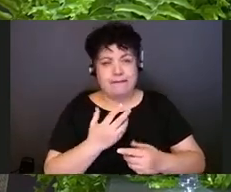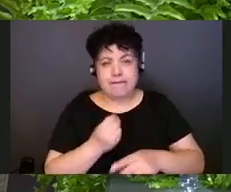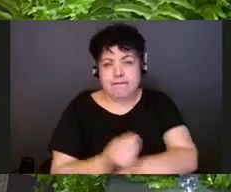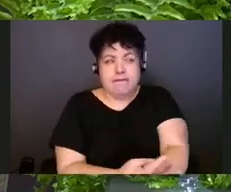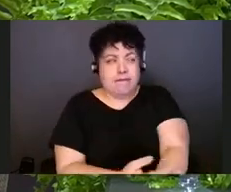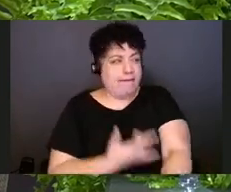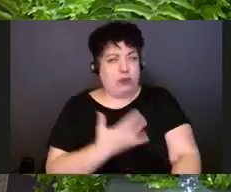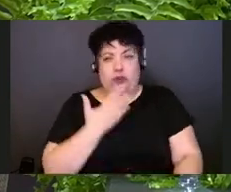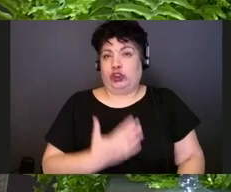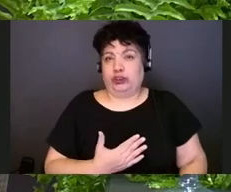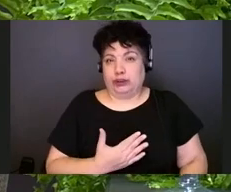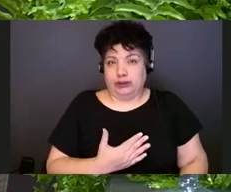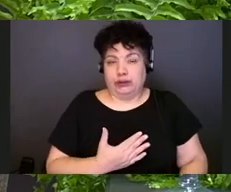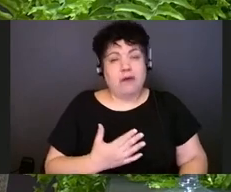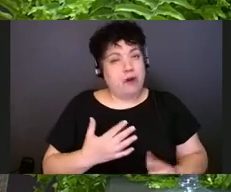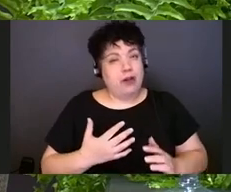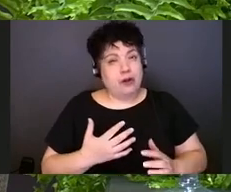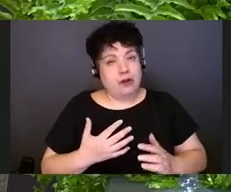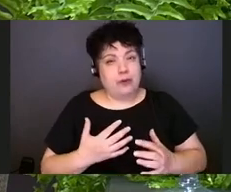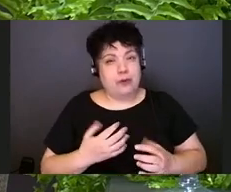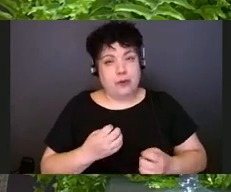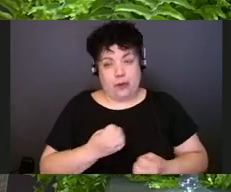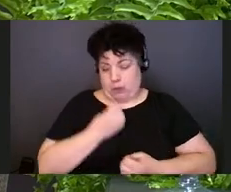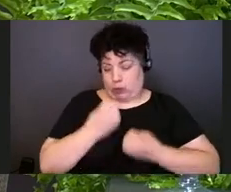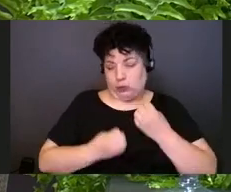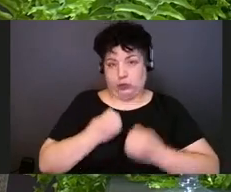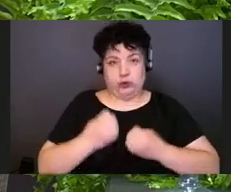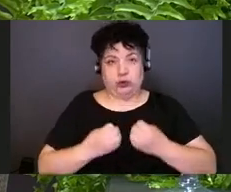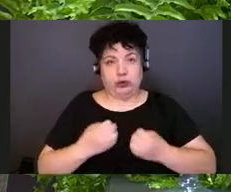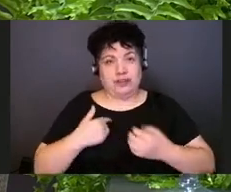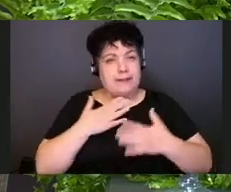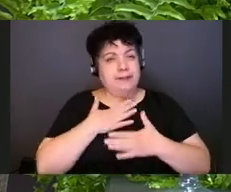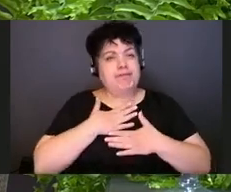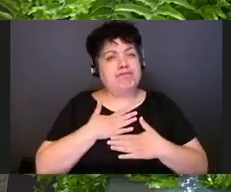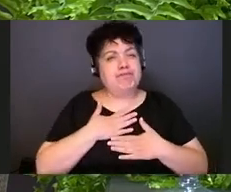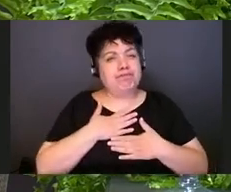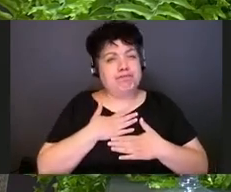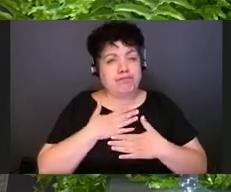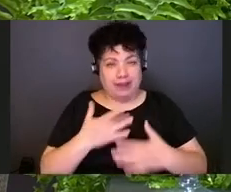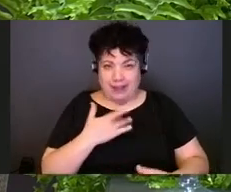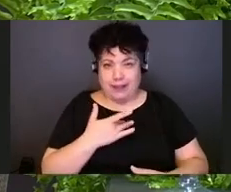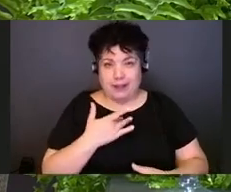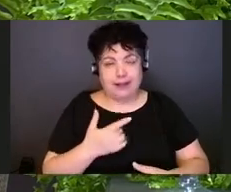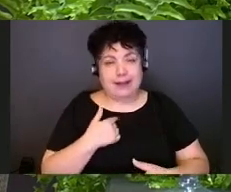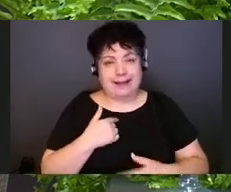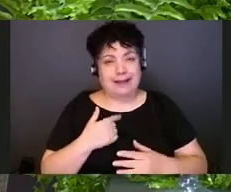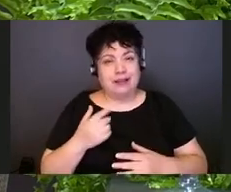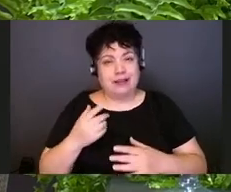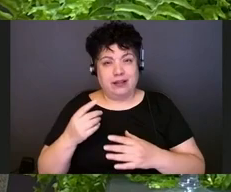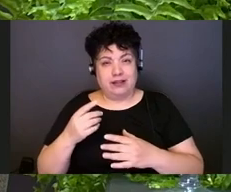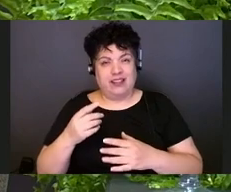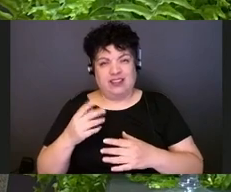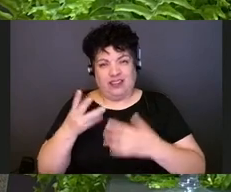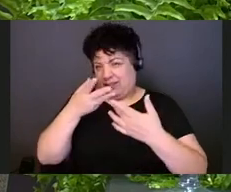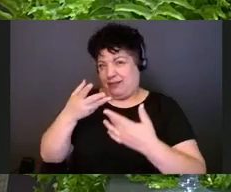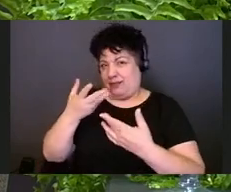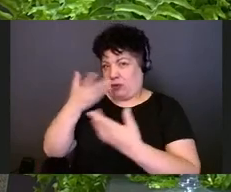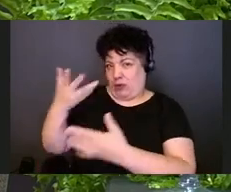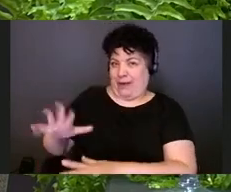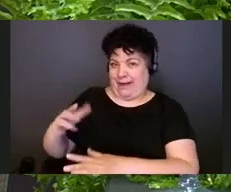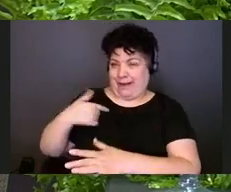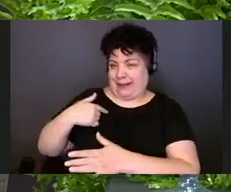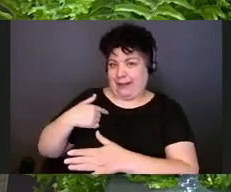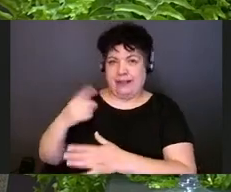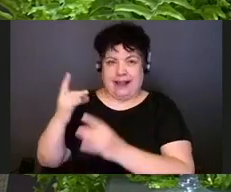And I feel it, and this is the way I want to feel. I never want to feel, oh, I hate this, I hate that, I can't stand this.